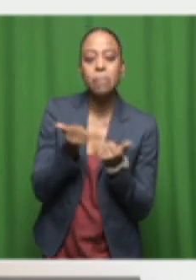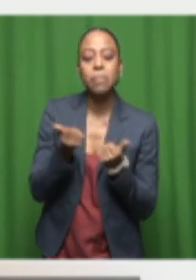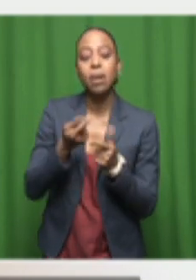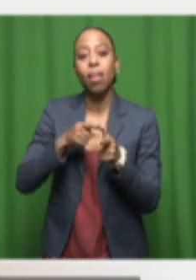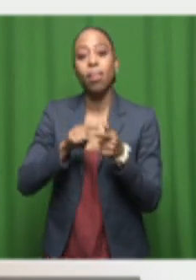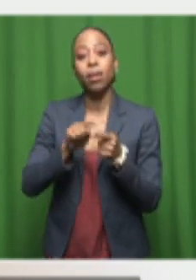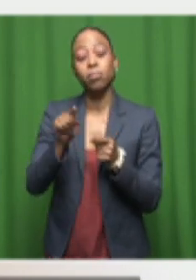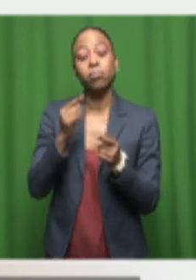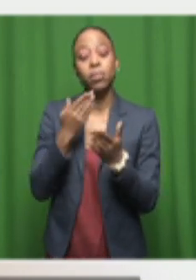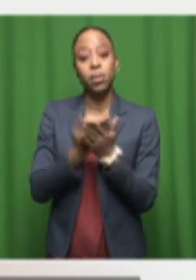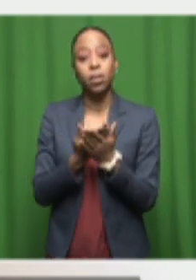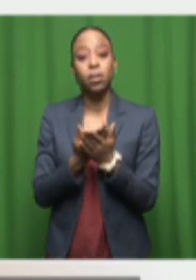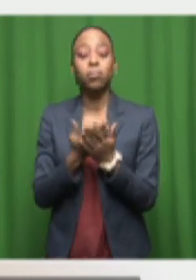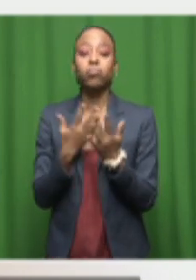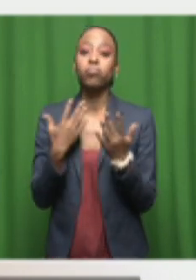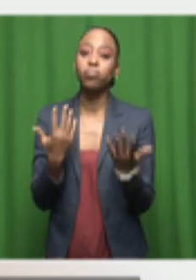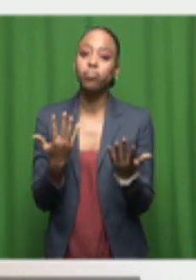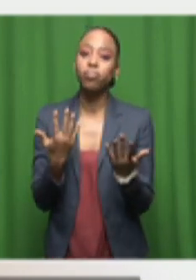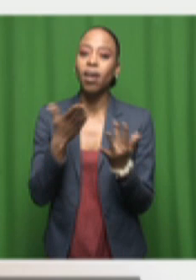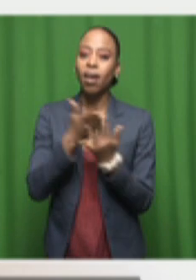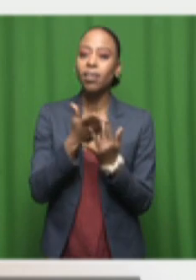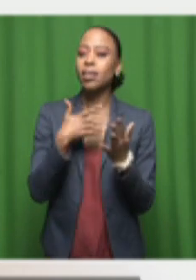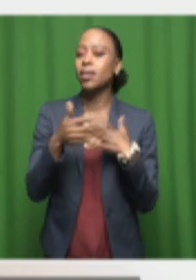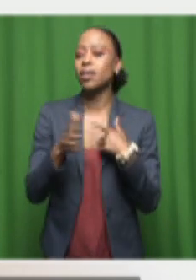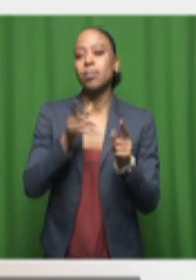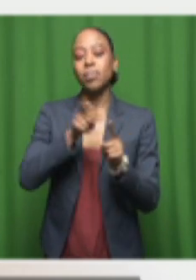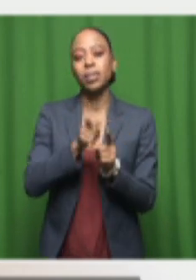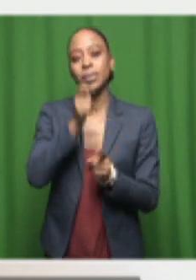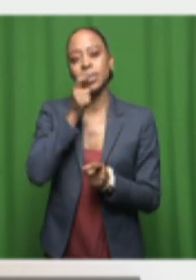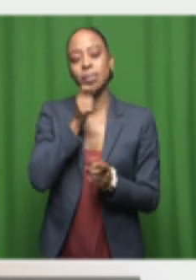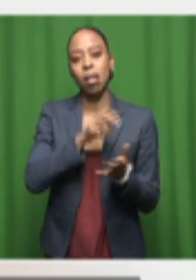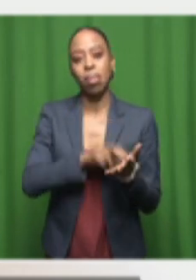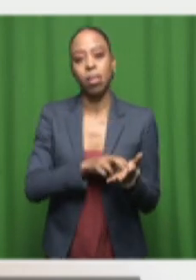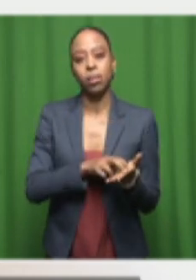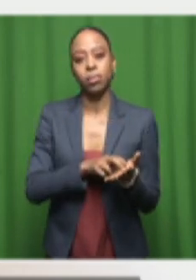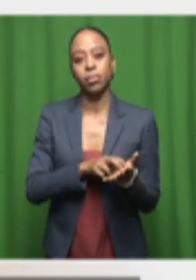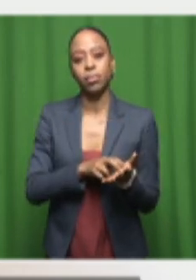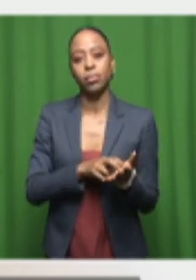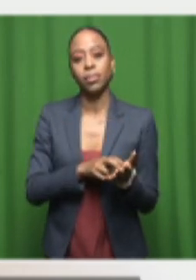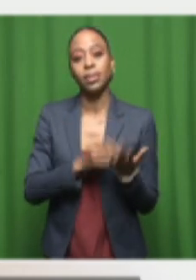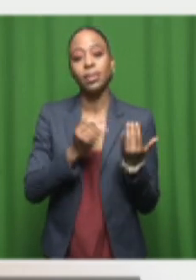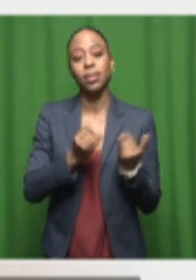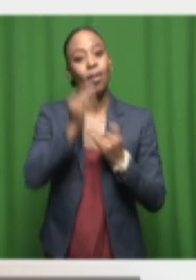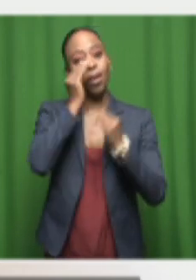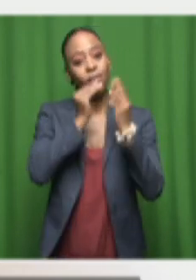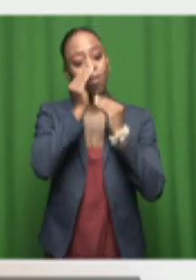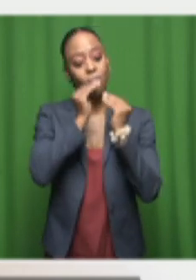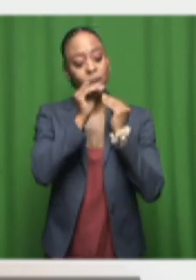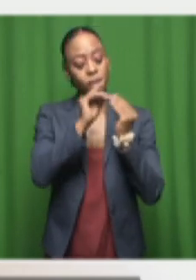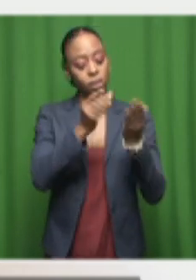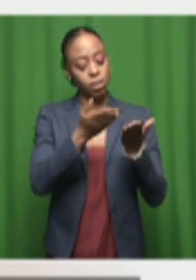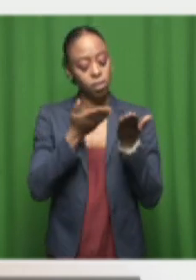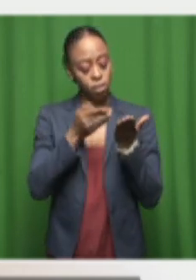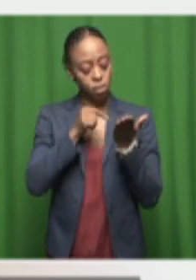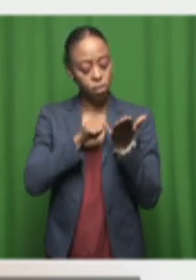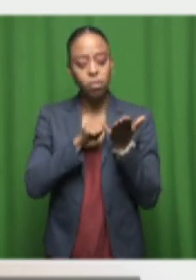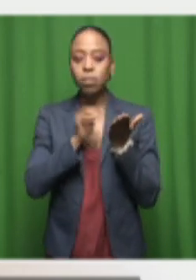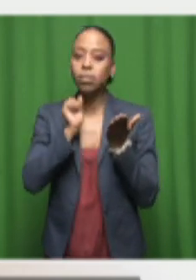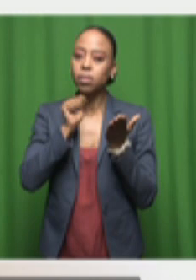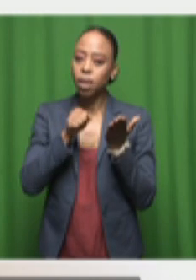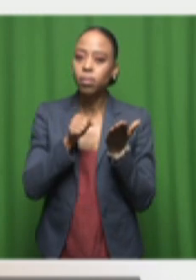to be able to reach everybody who needs treatment. So the data, while showing us